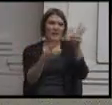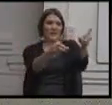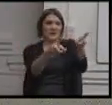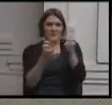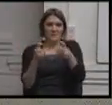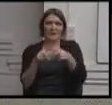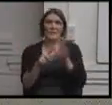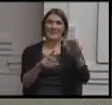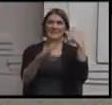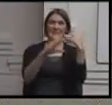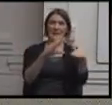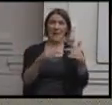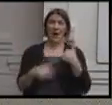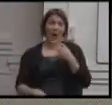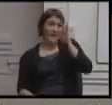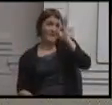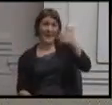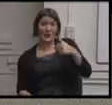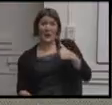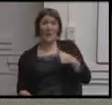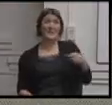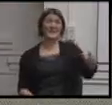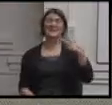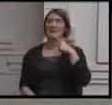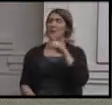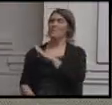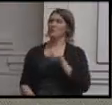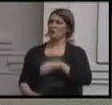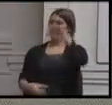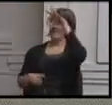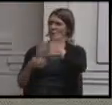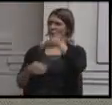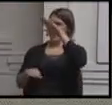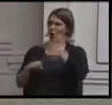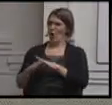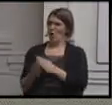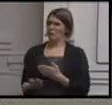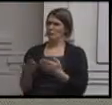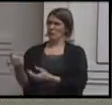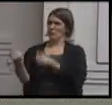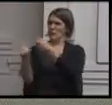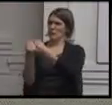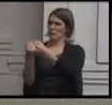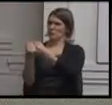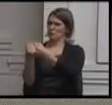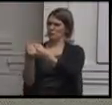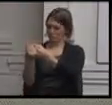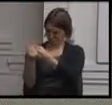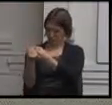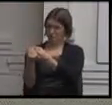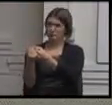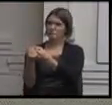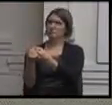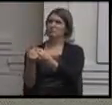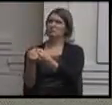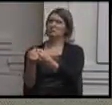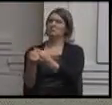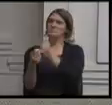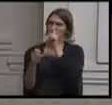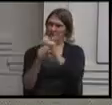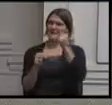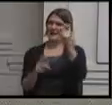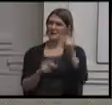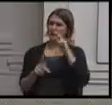his email. He wants the board to vote on a resolution endorsing the proposition